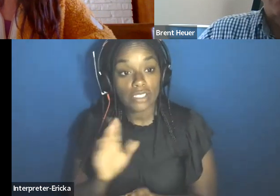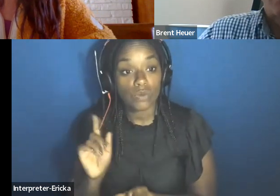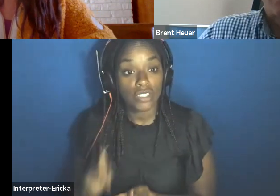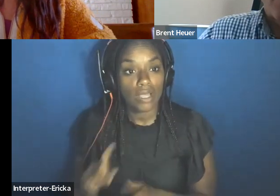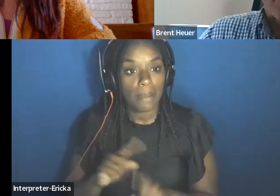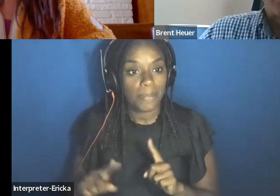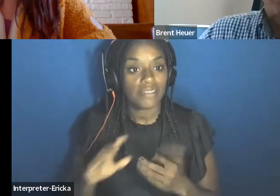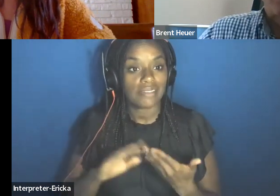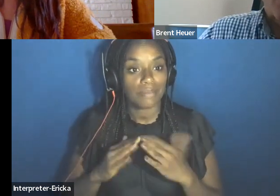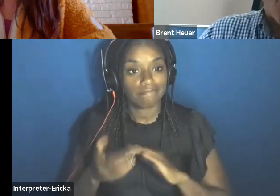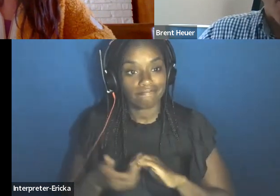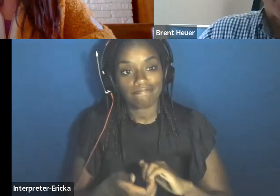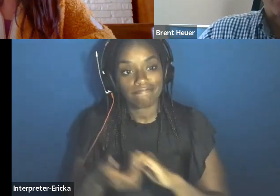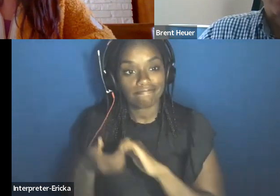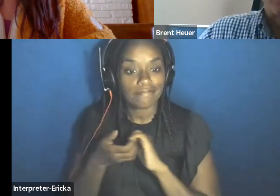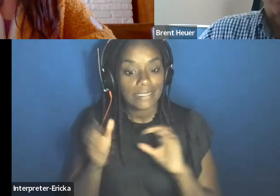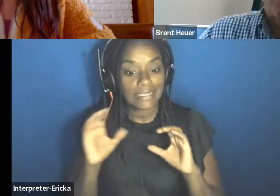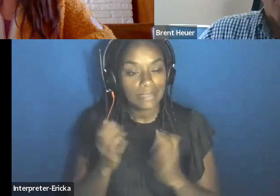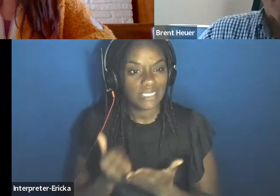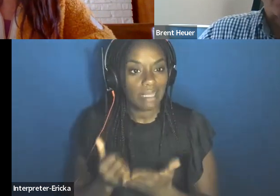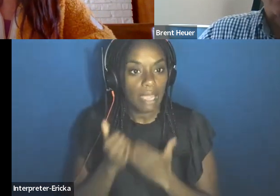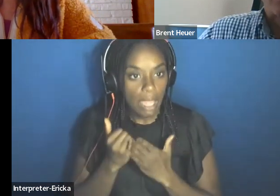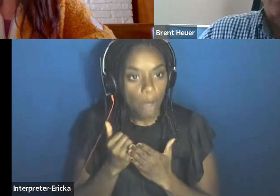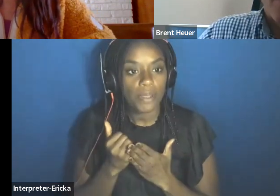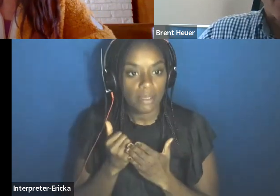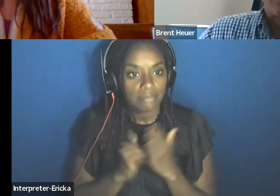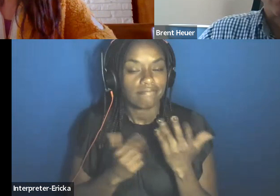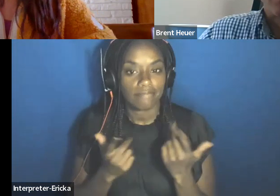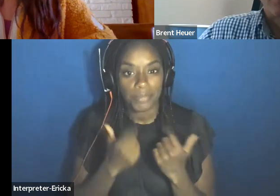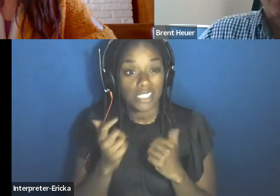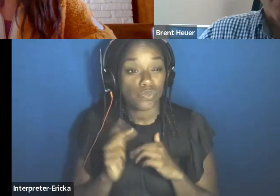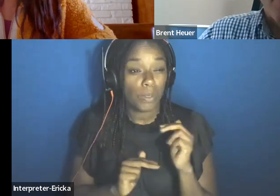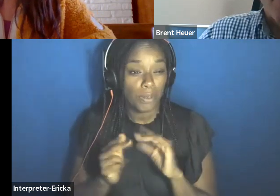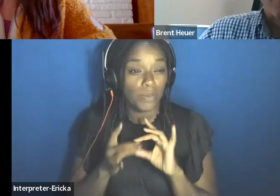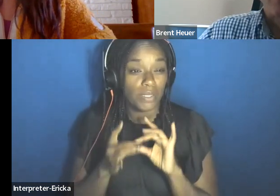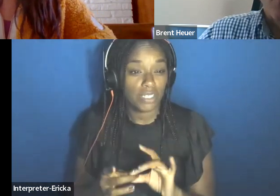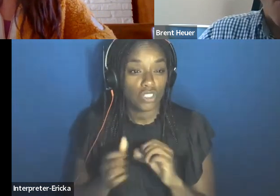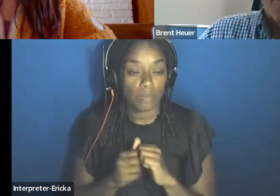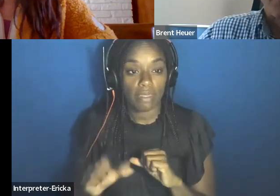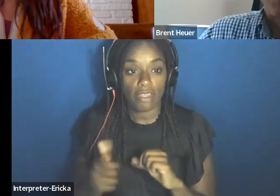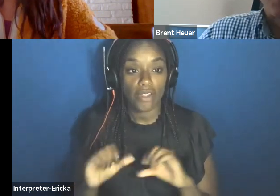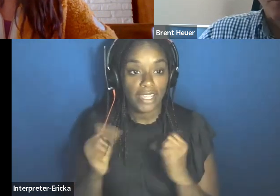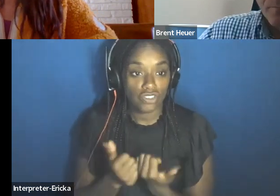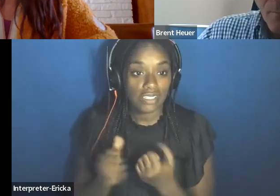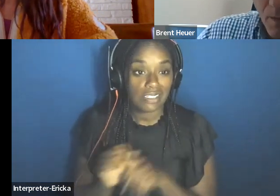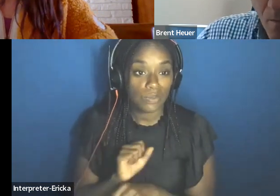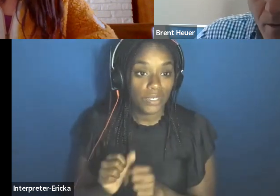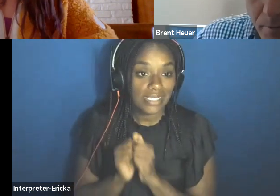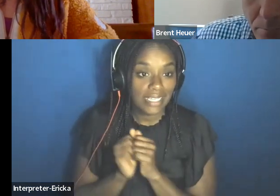collaboration that we're doing. And that seems to be very helpful as we're building relationships with other agencies to work together.